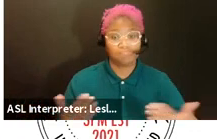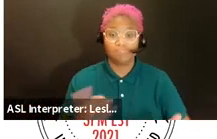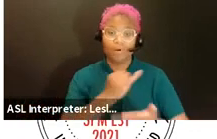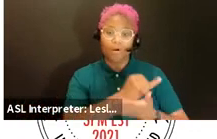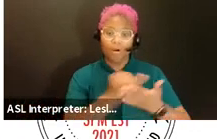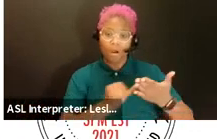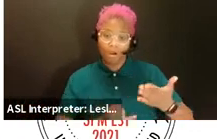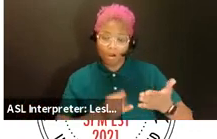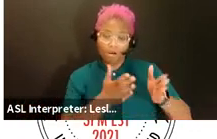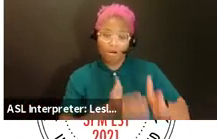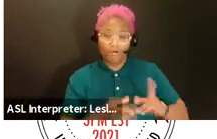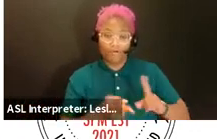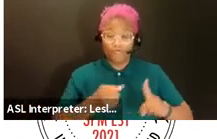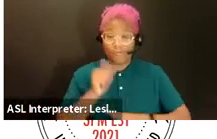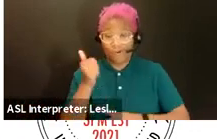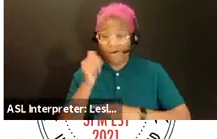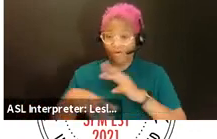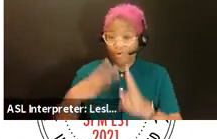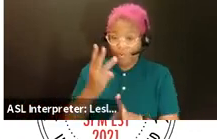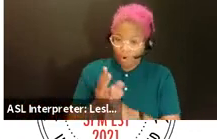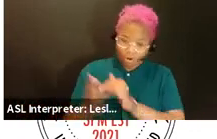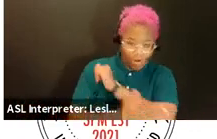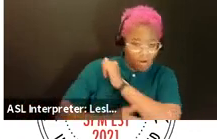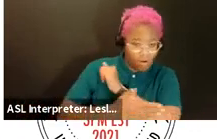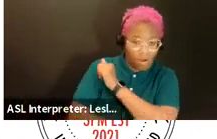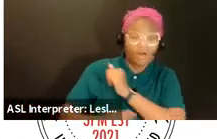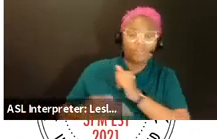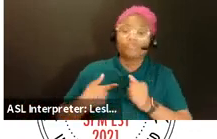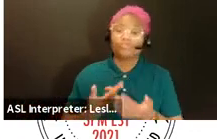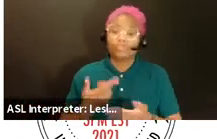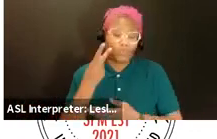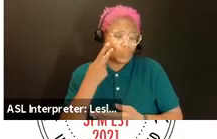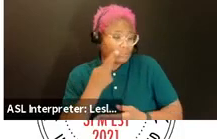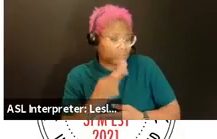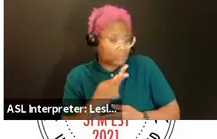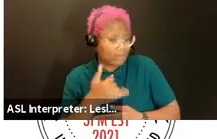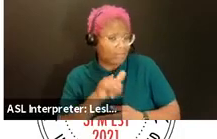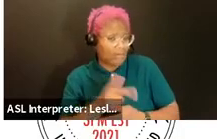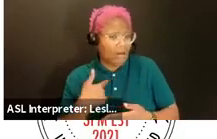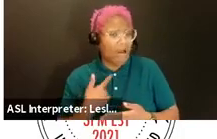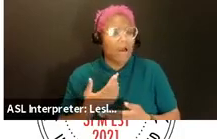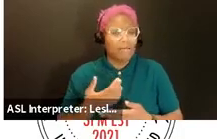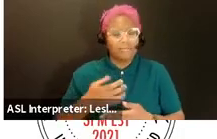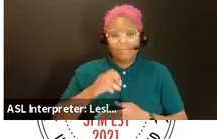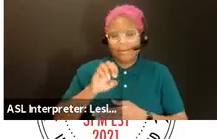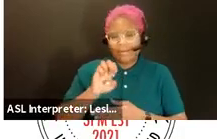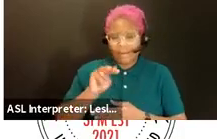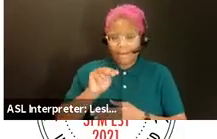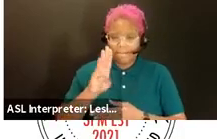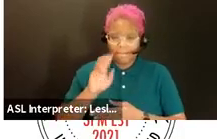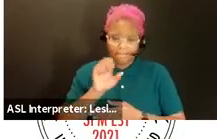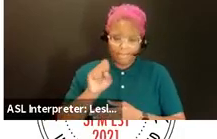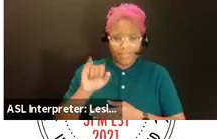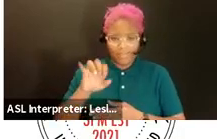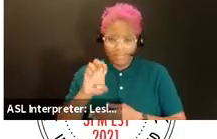we're now starting to see that embassies are again applying this extreme vetting procedure. So as with